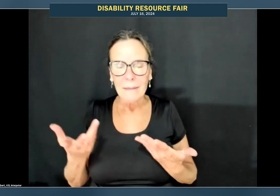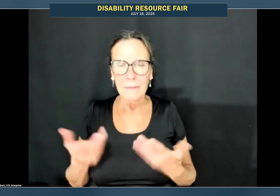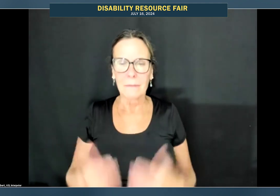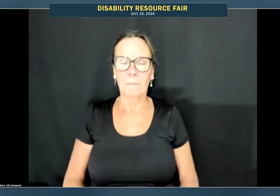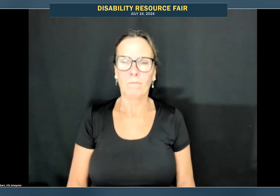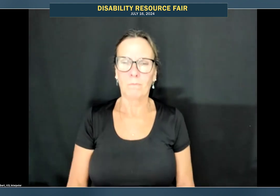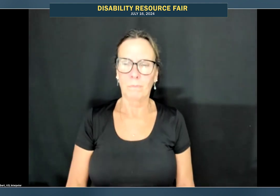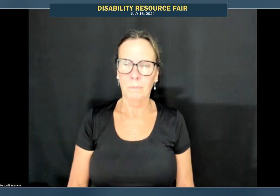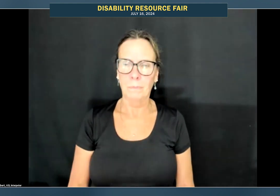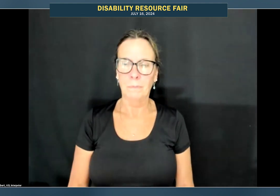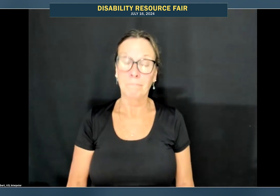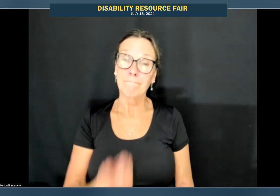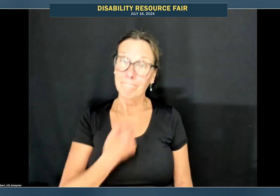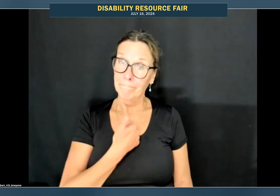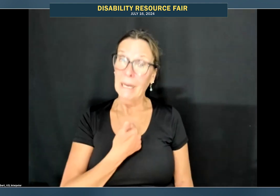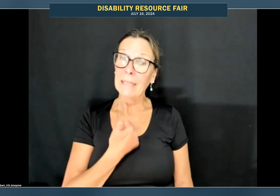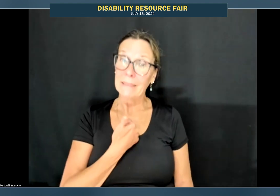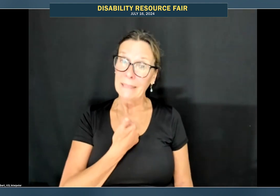I myself